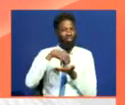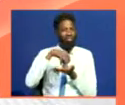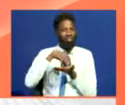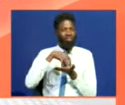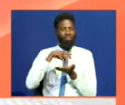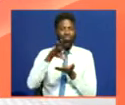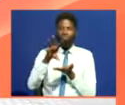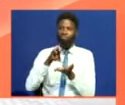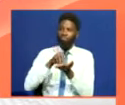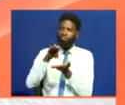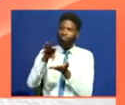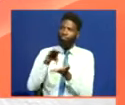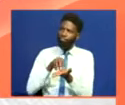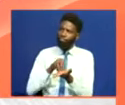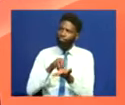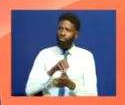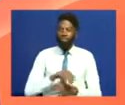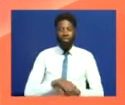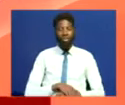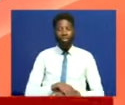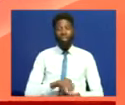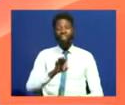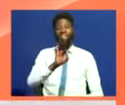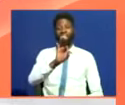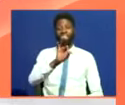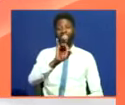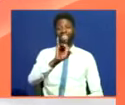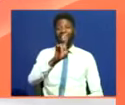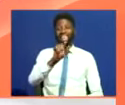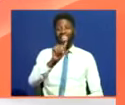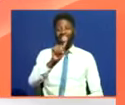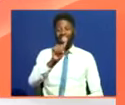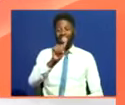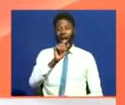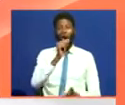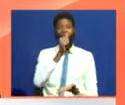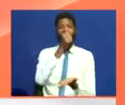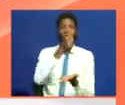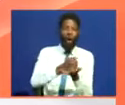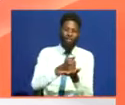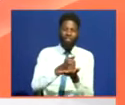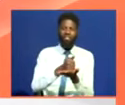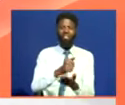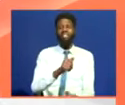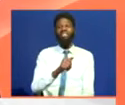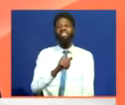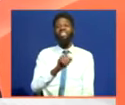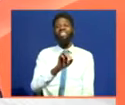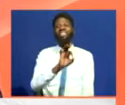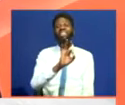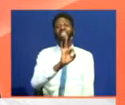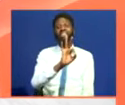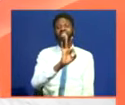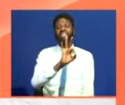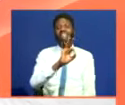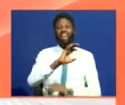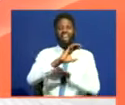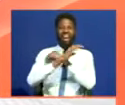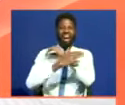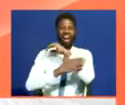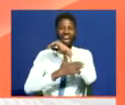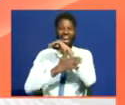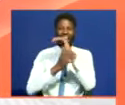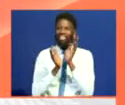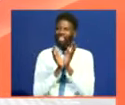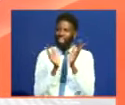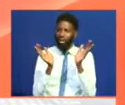3 offices around the country, and each and every time we are capturing a lot of data from the different sets of